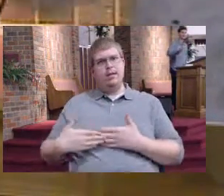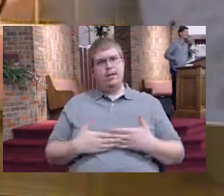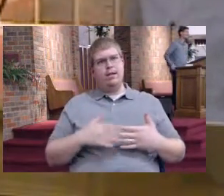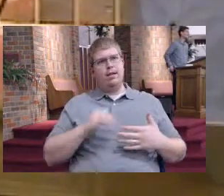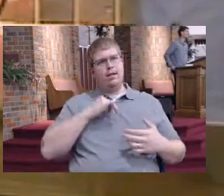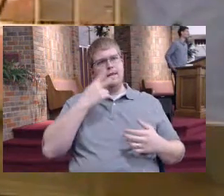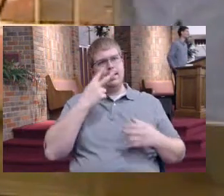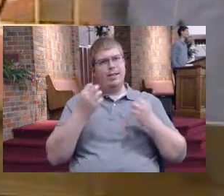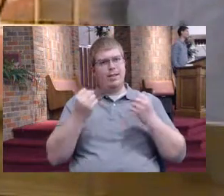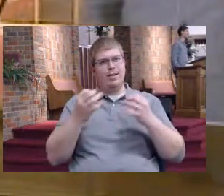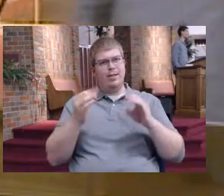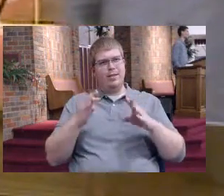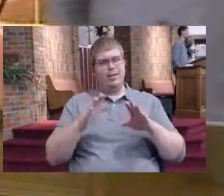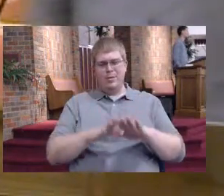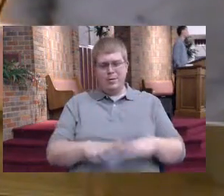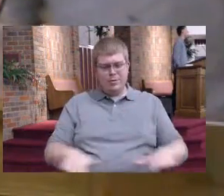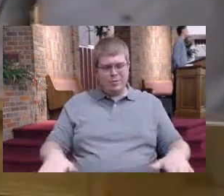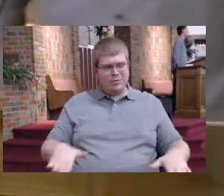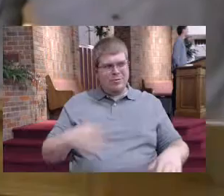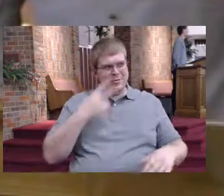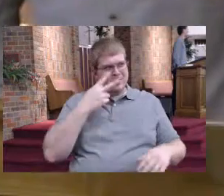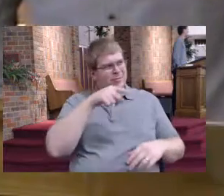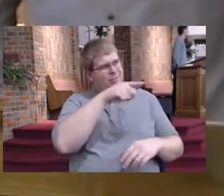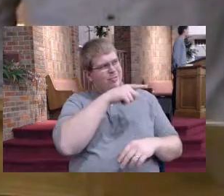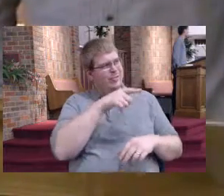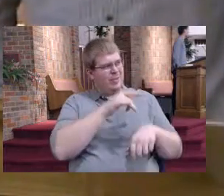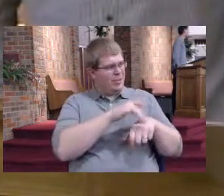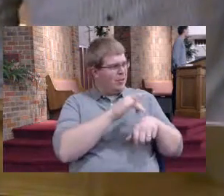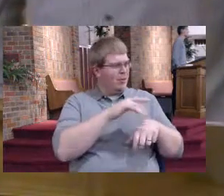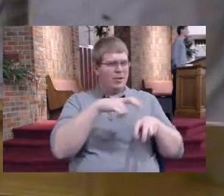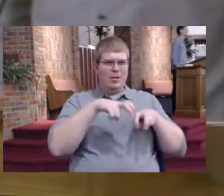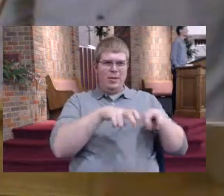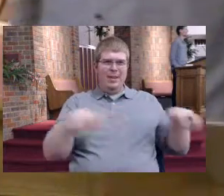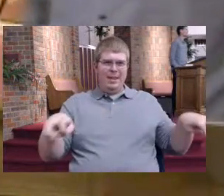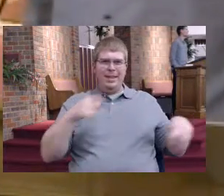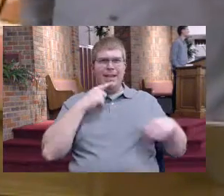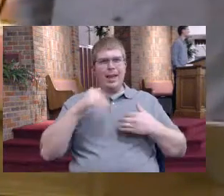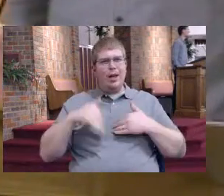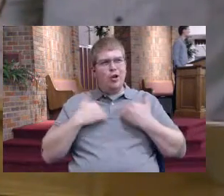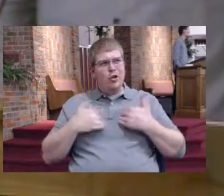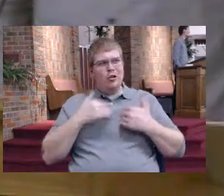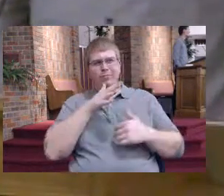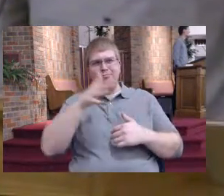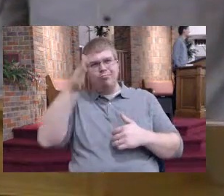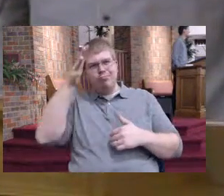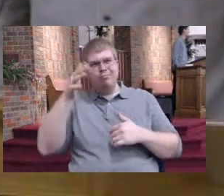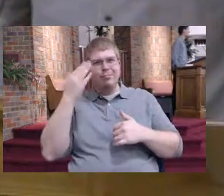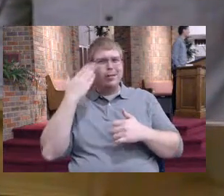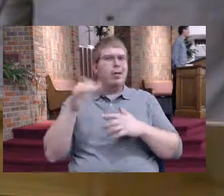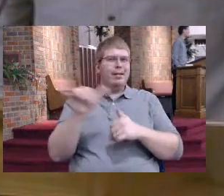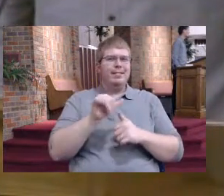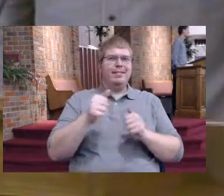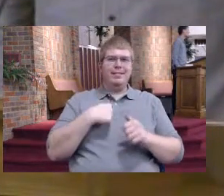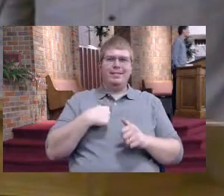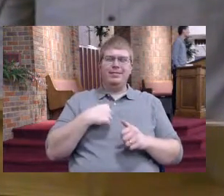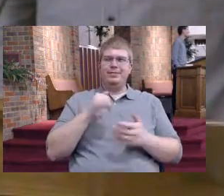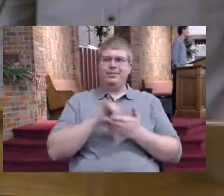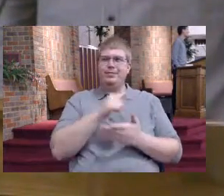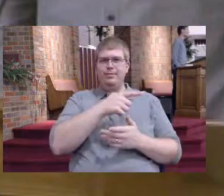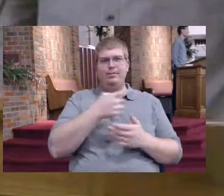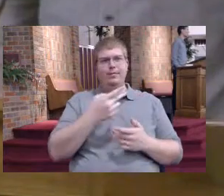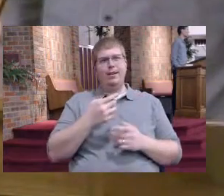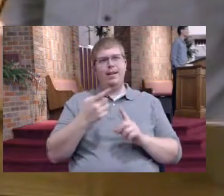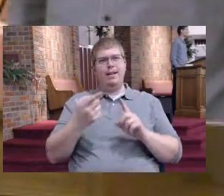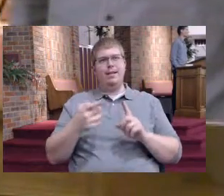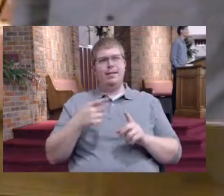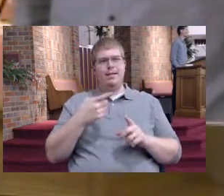lot of little kids in the early service today. A lot of new parents, young parents. You all know with me that those first few months